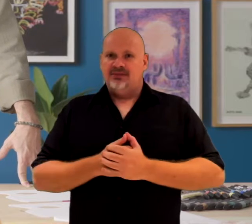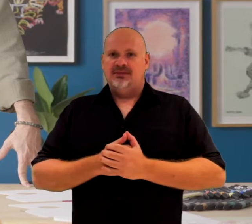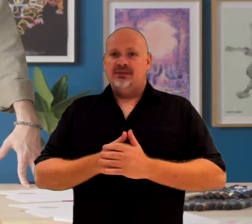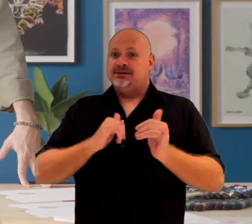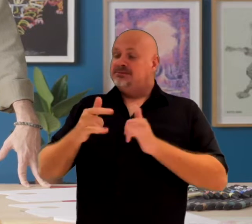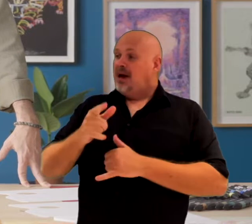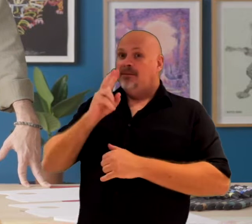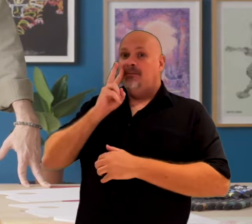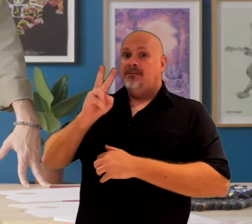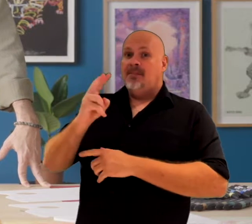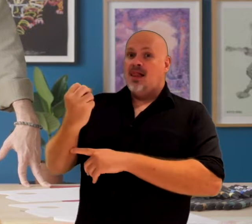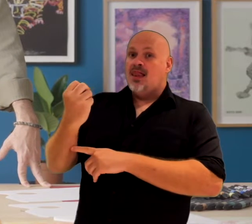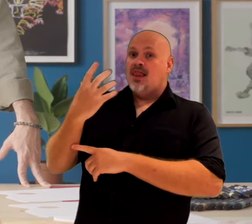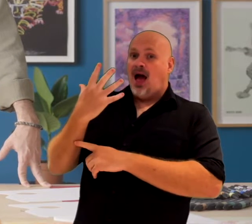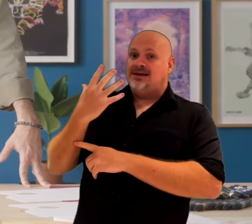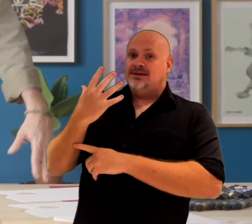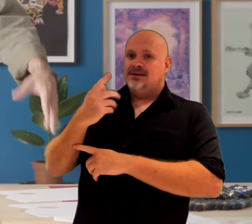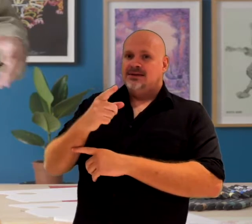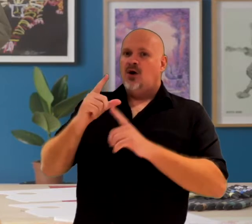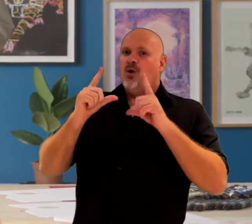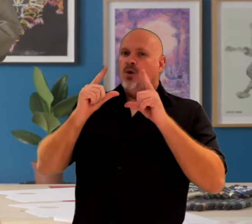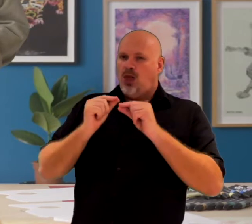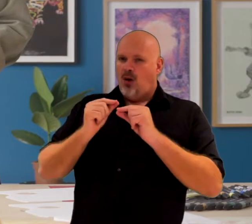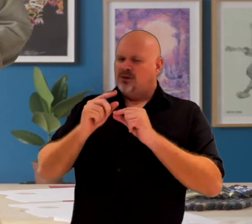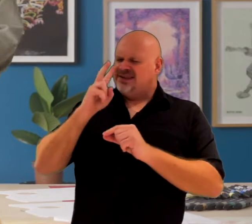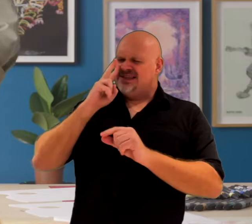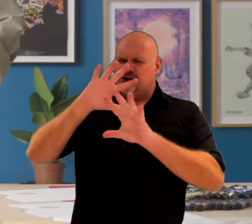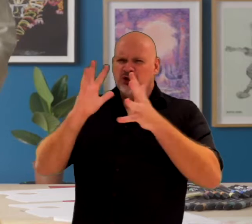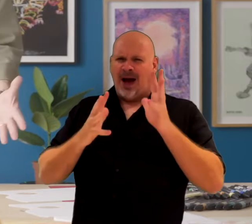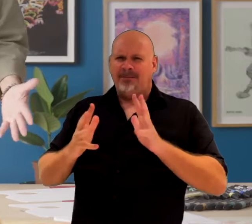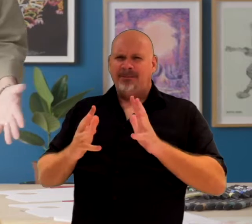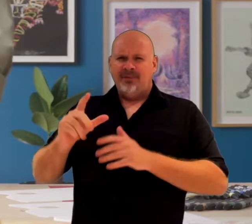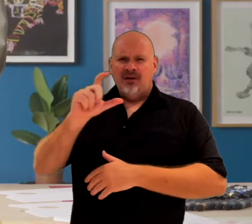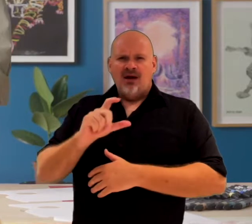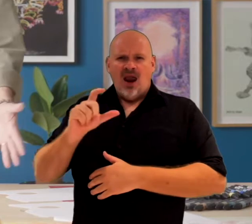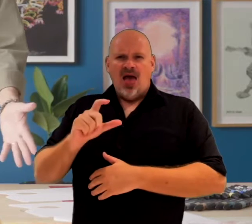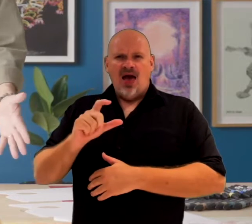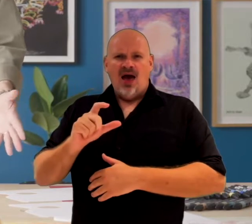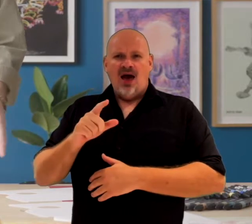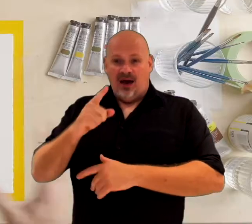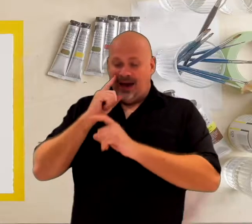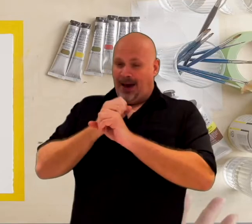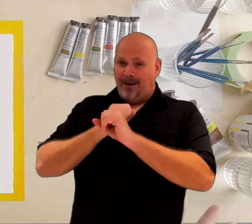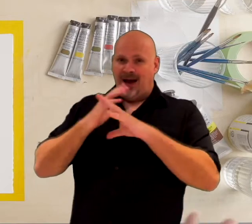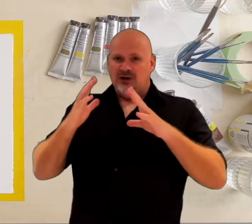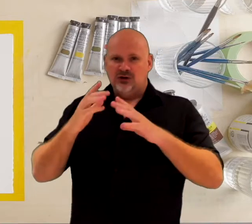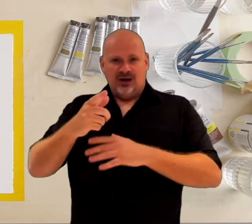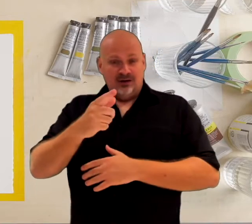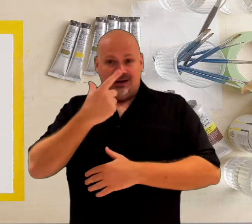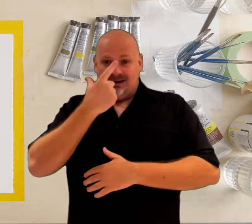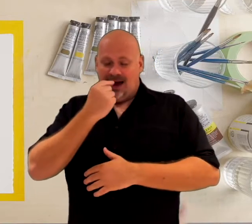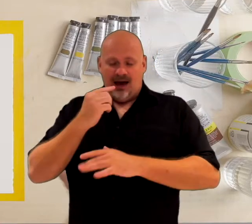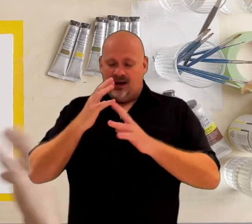your eyes and you start to see shapes and colors. And then from that imagination, you can make anything you want. I'll first talk about